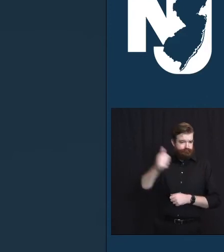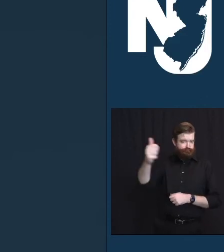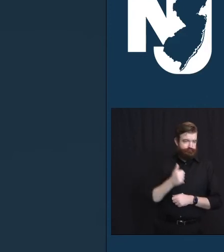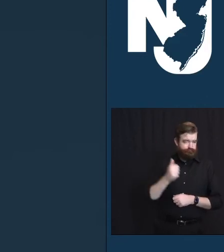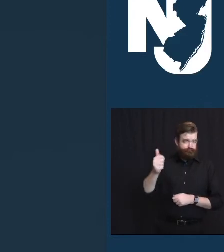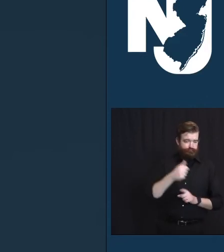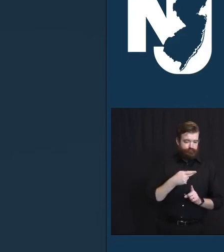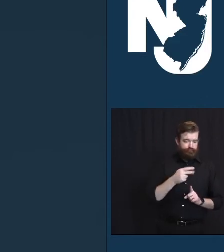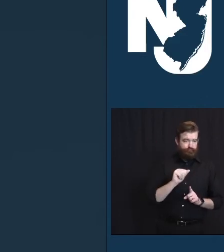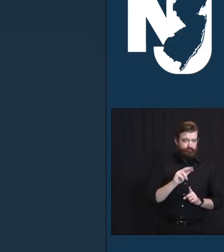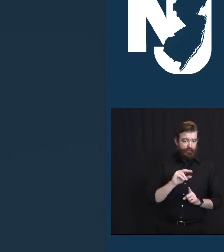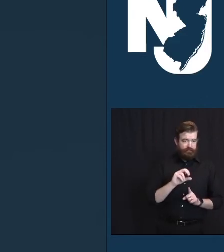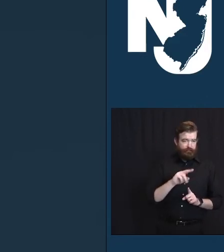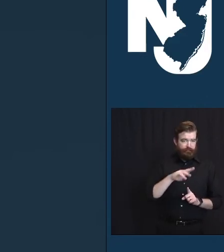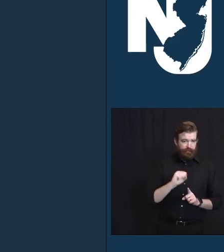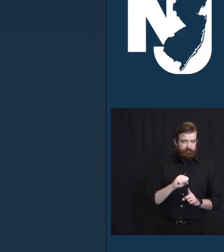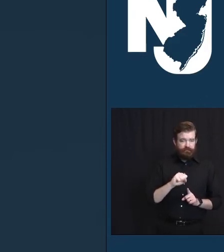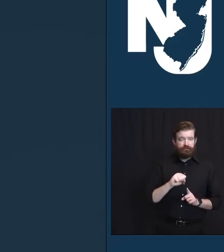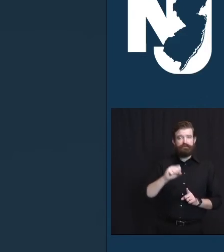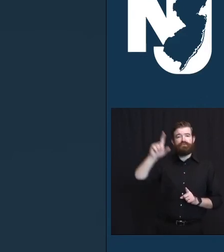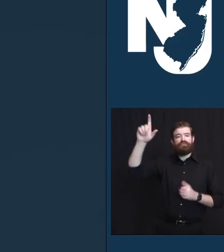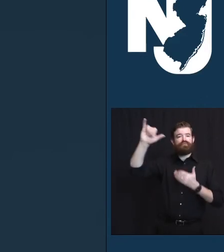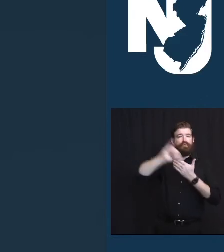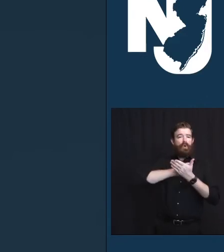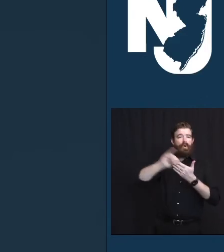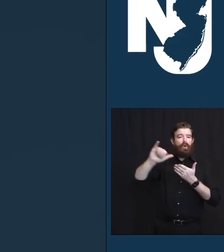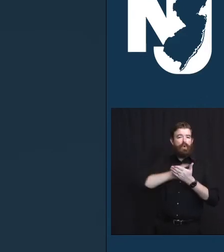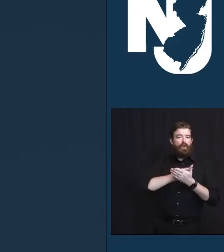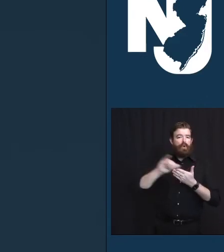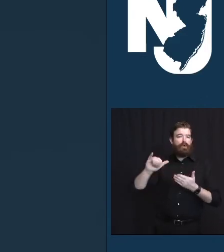name, but they knew his face, and they knew he was going to do